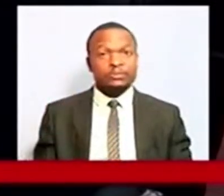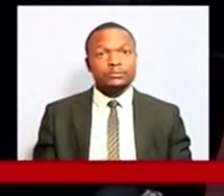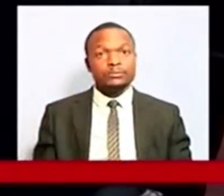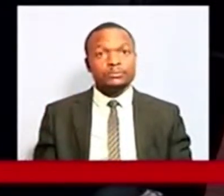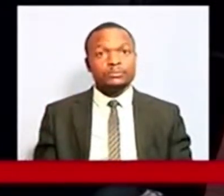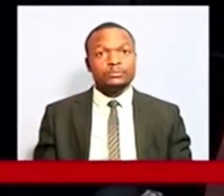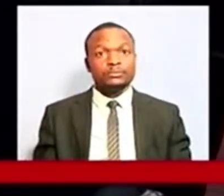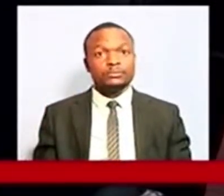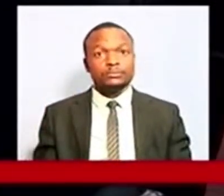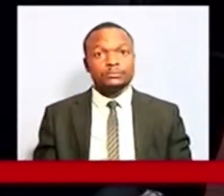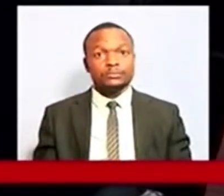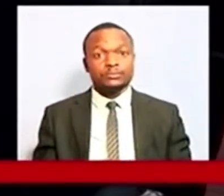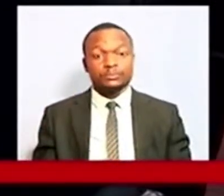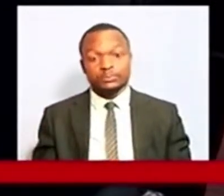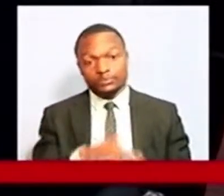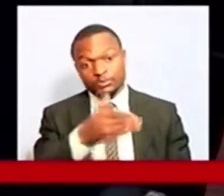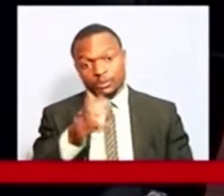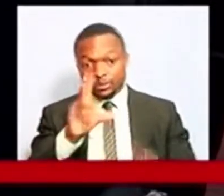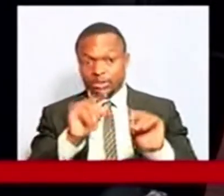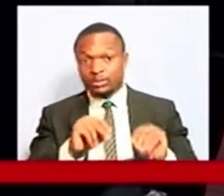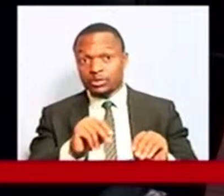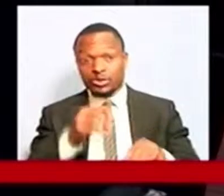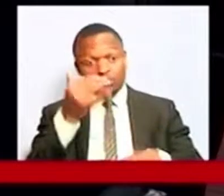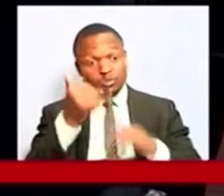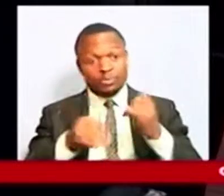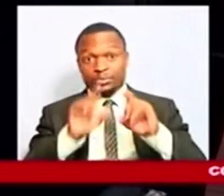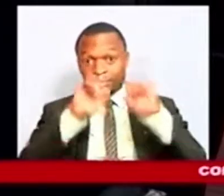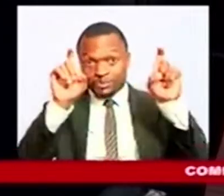There are no completion certificates.